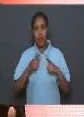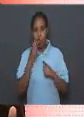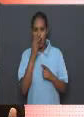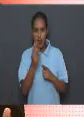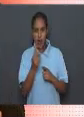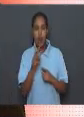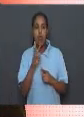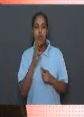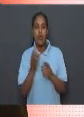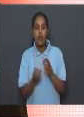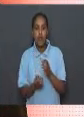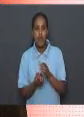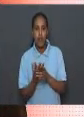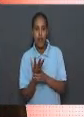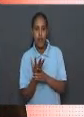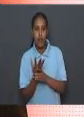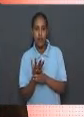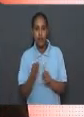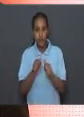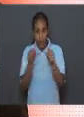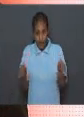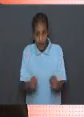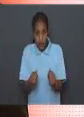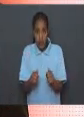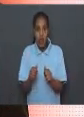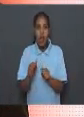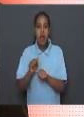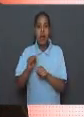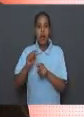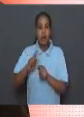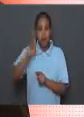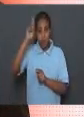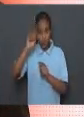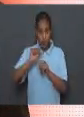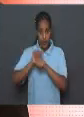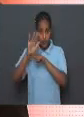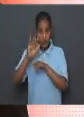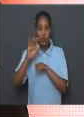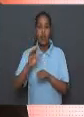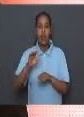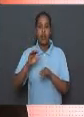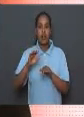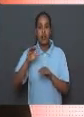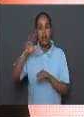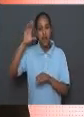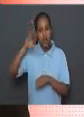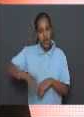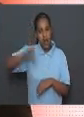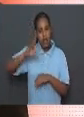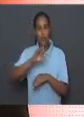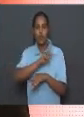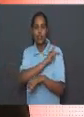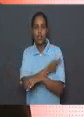observe water flowing from areas that are uphill, or areas of high potential